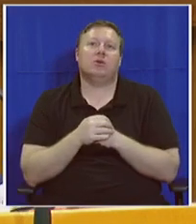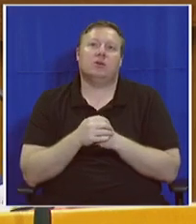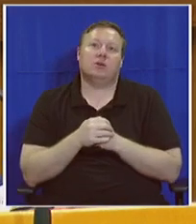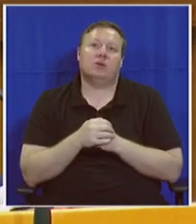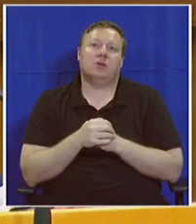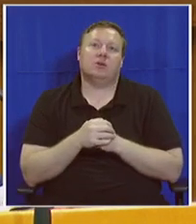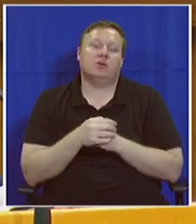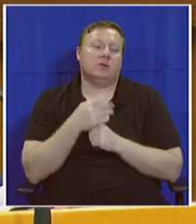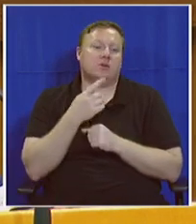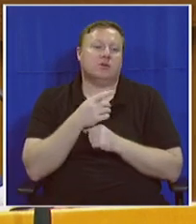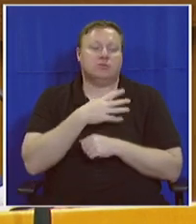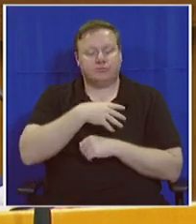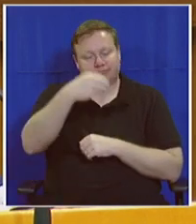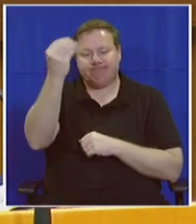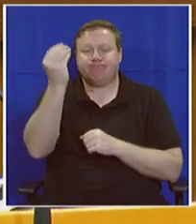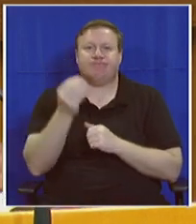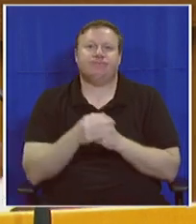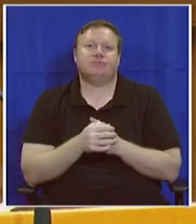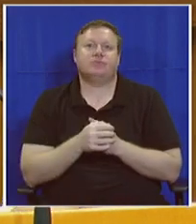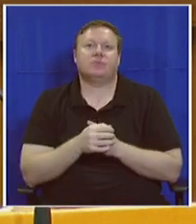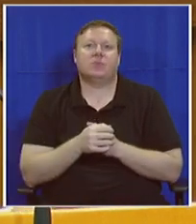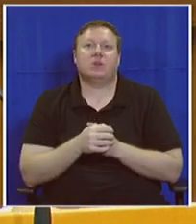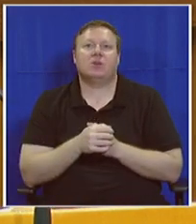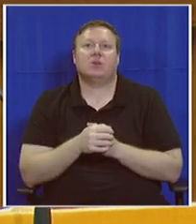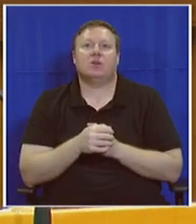to pass on, because